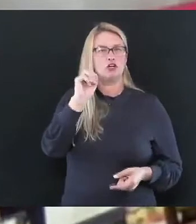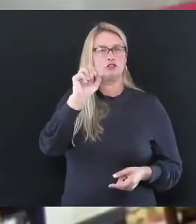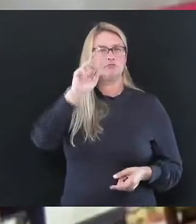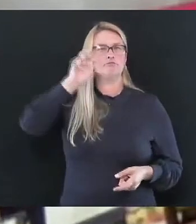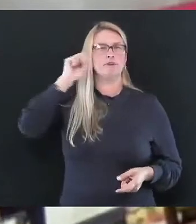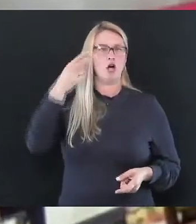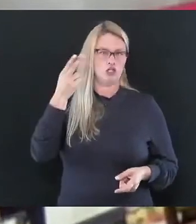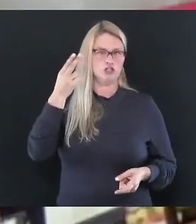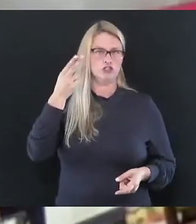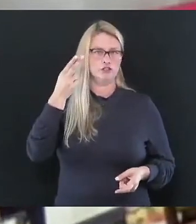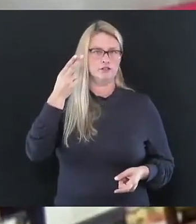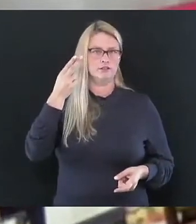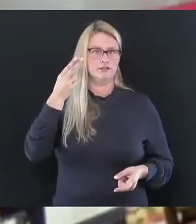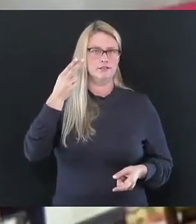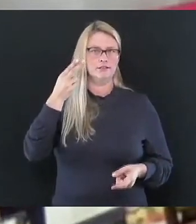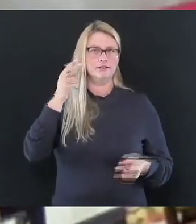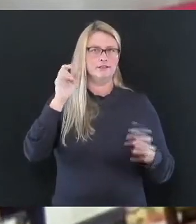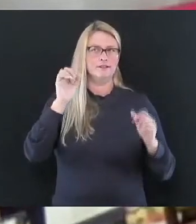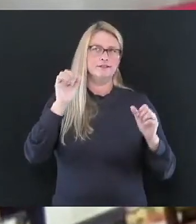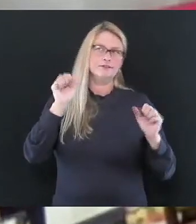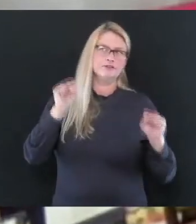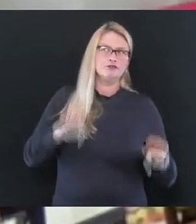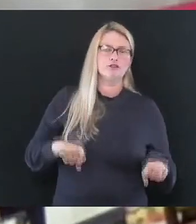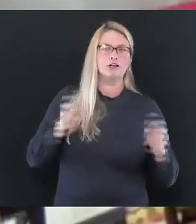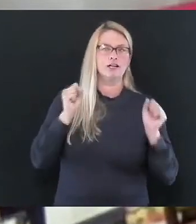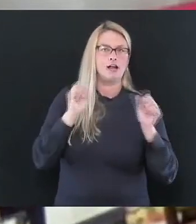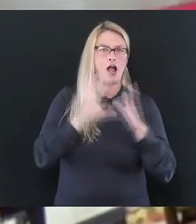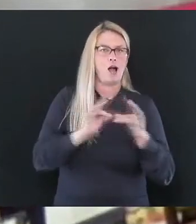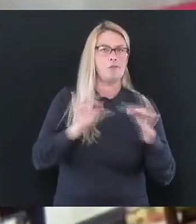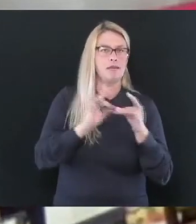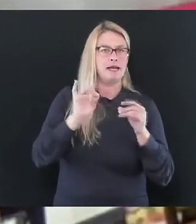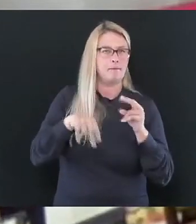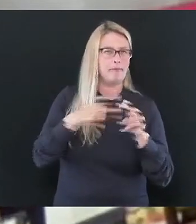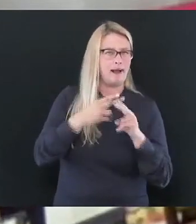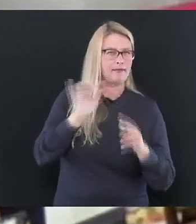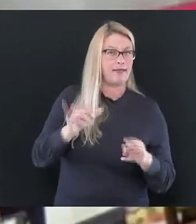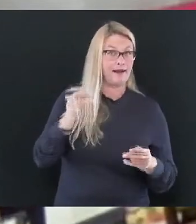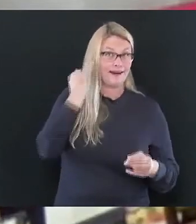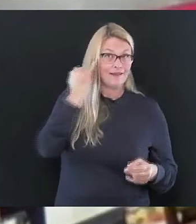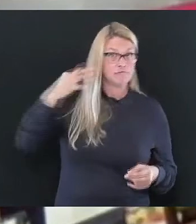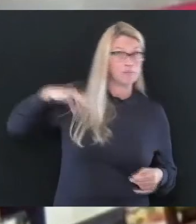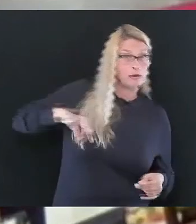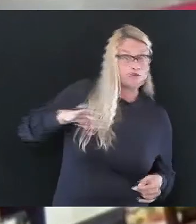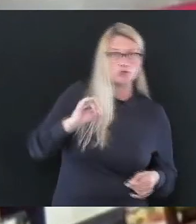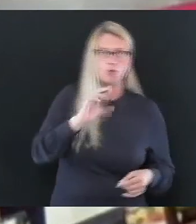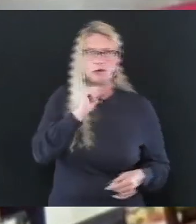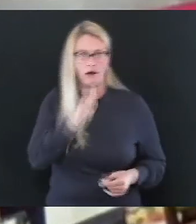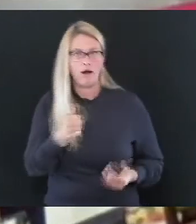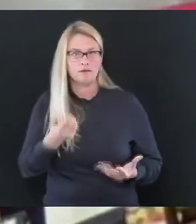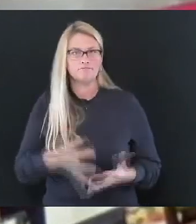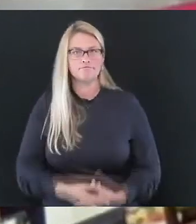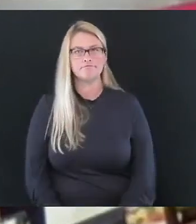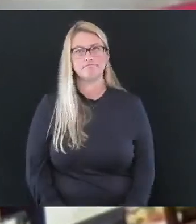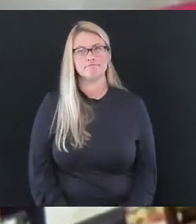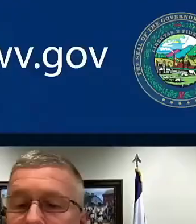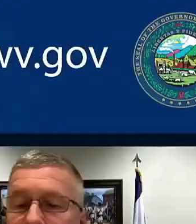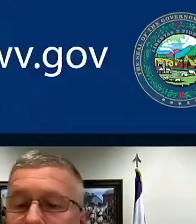or usefulness or lack of usefulness of making that green more stringent. Thanks.